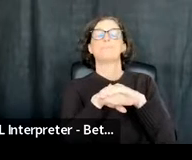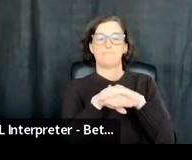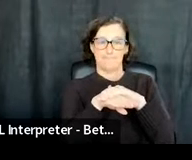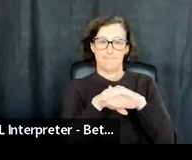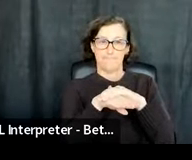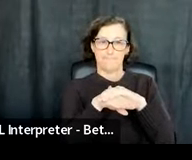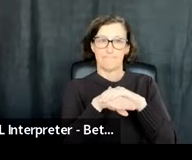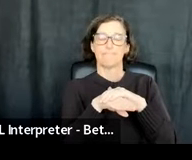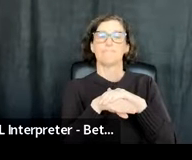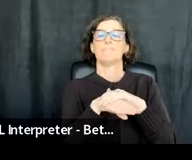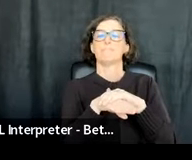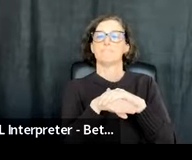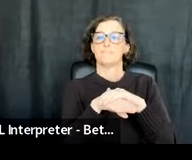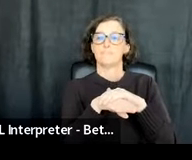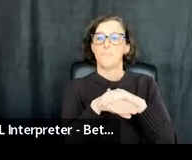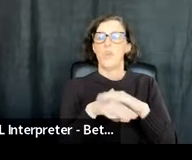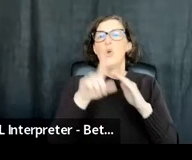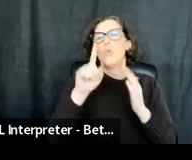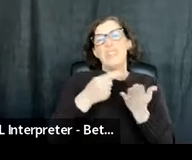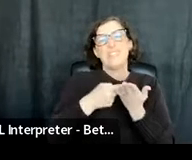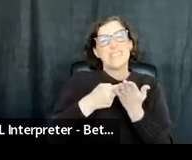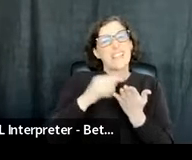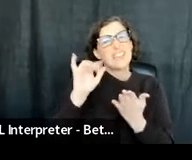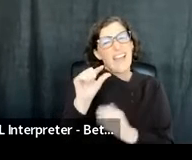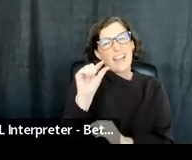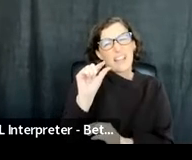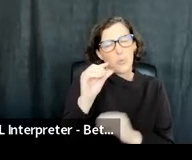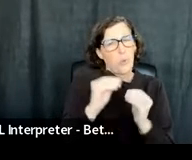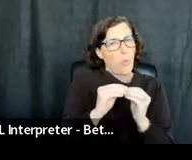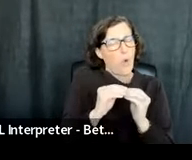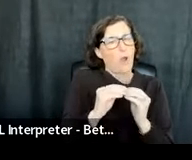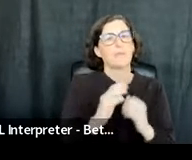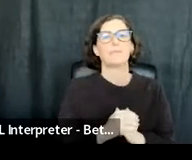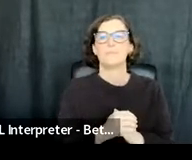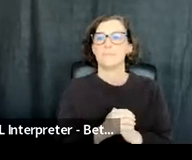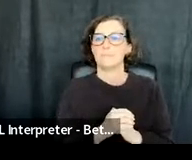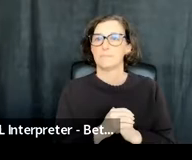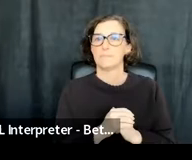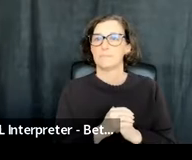we should kind of just talk about that a little bit more. This is a webinar.